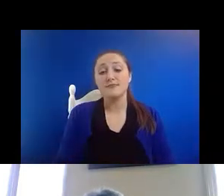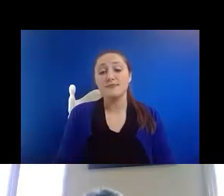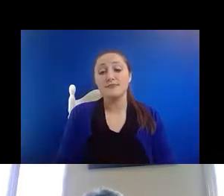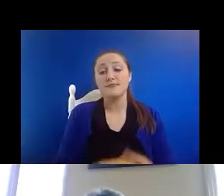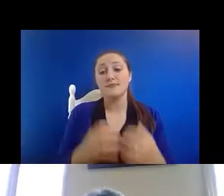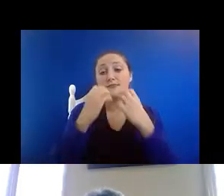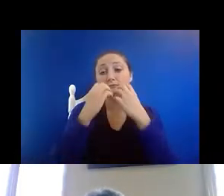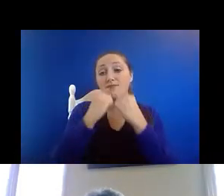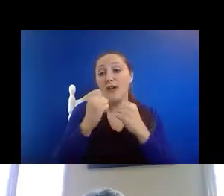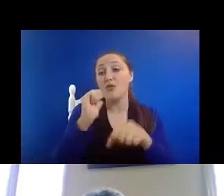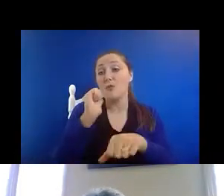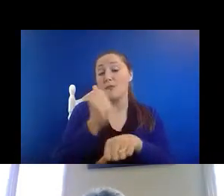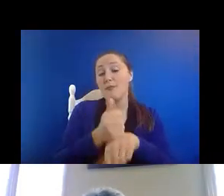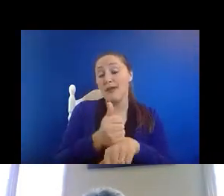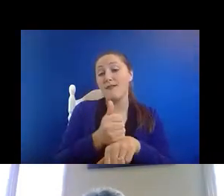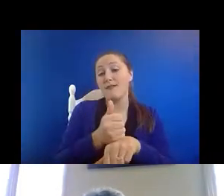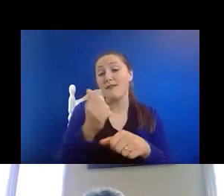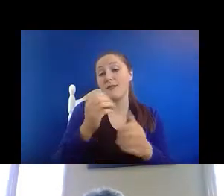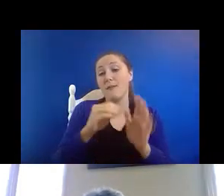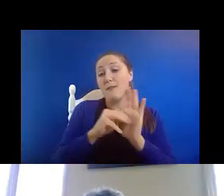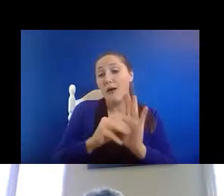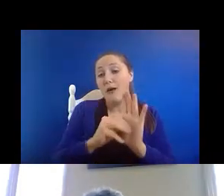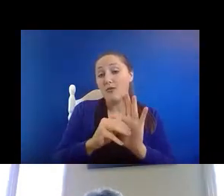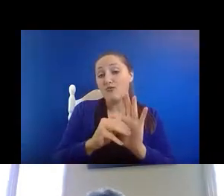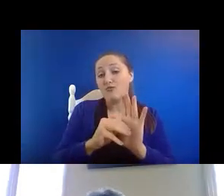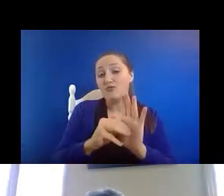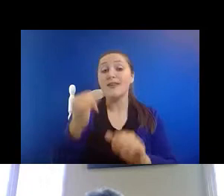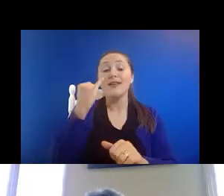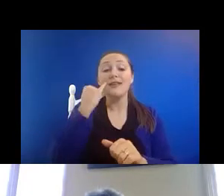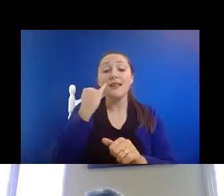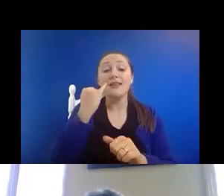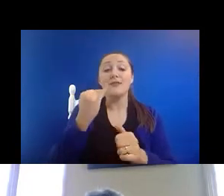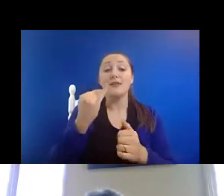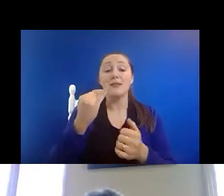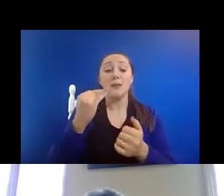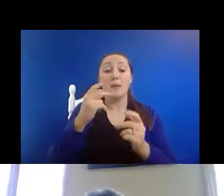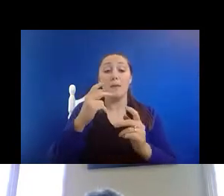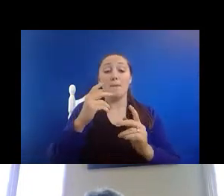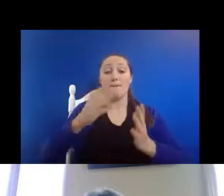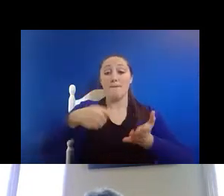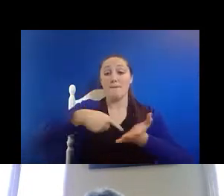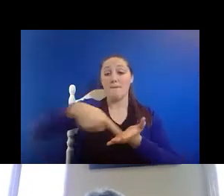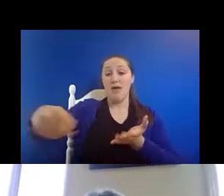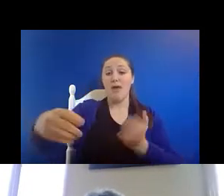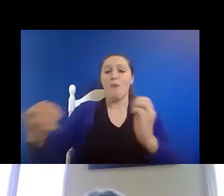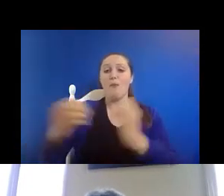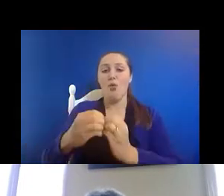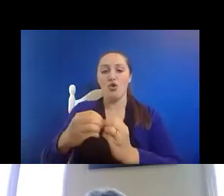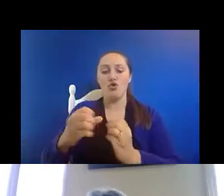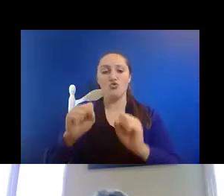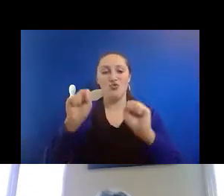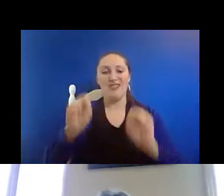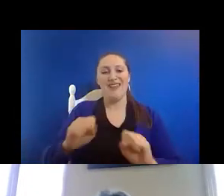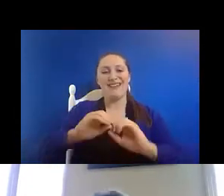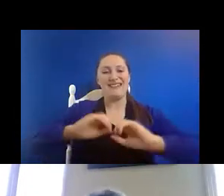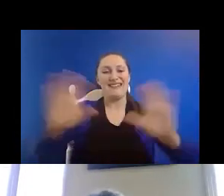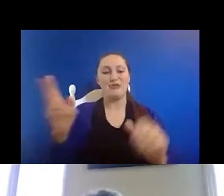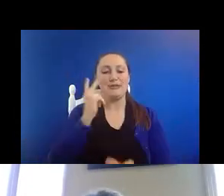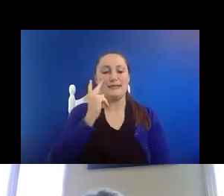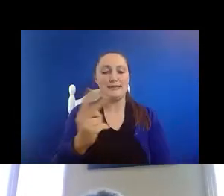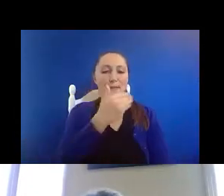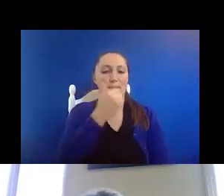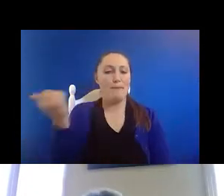that's working, where a funder is paying more, you can clearly see better quality and outcomes. A